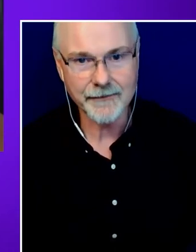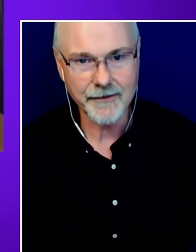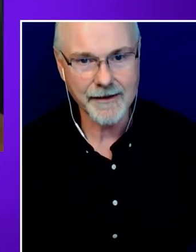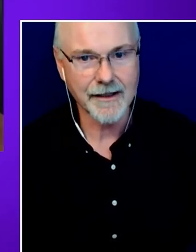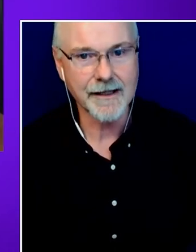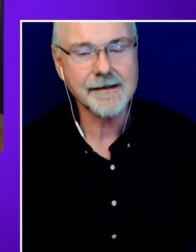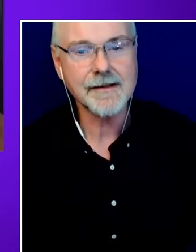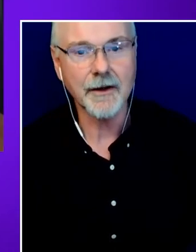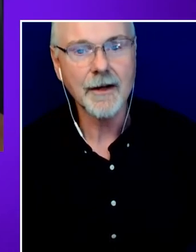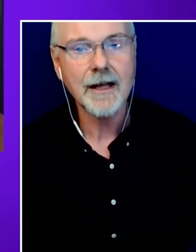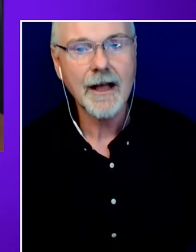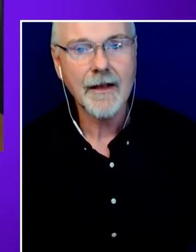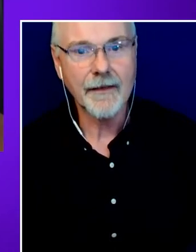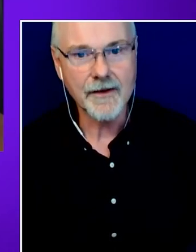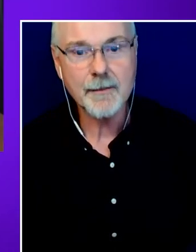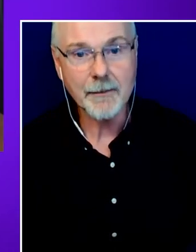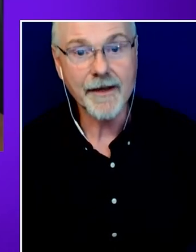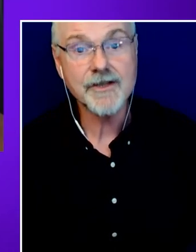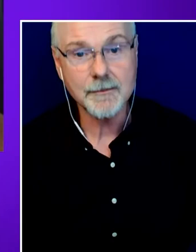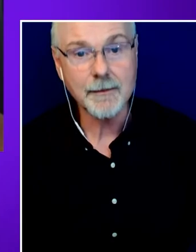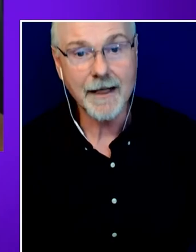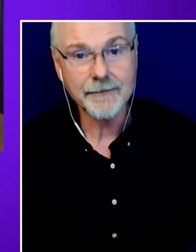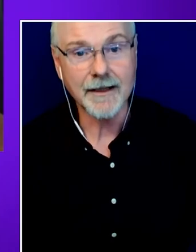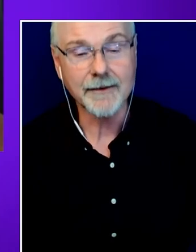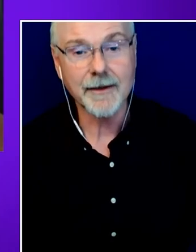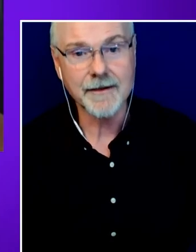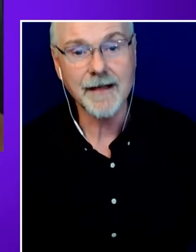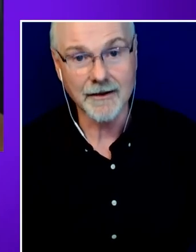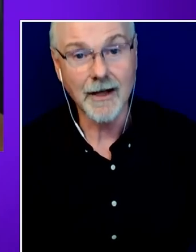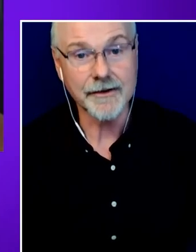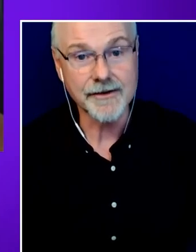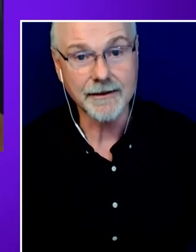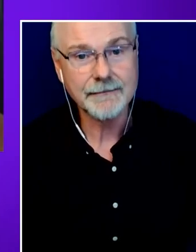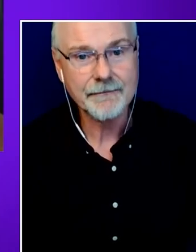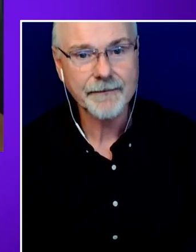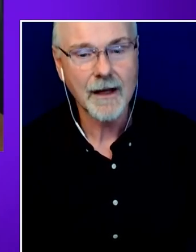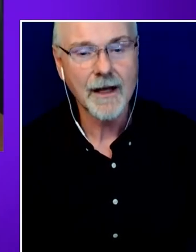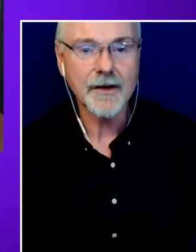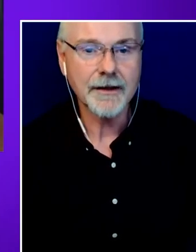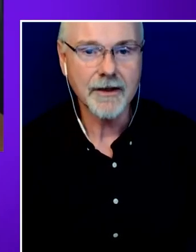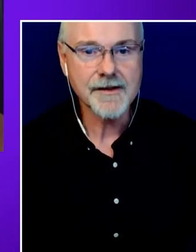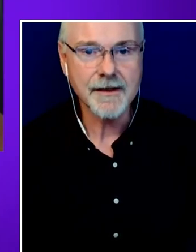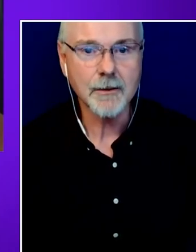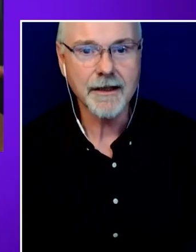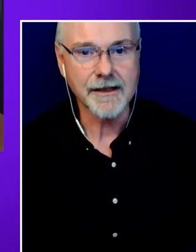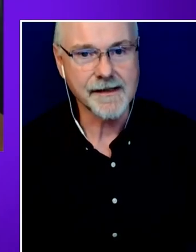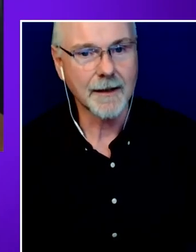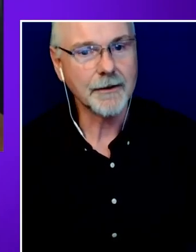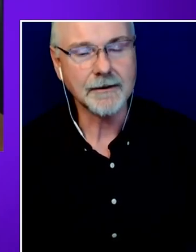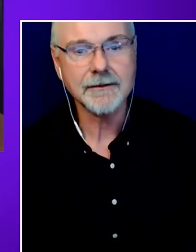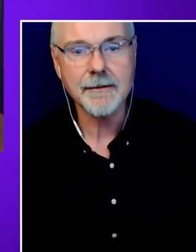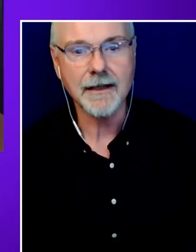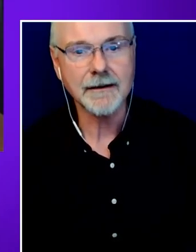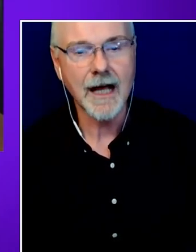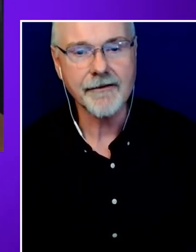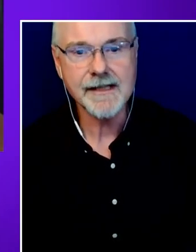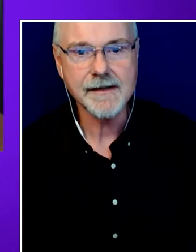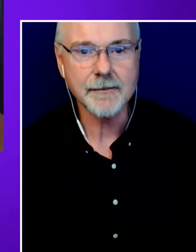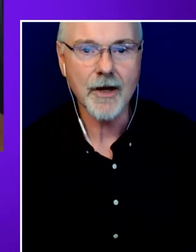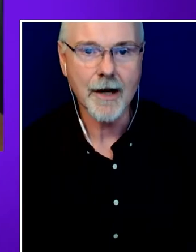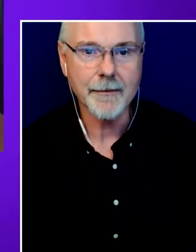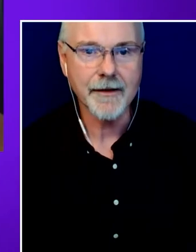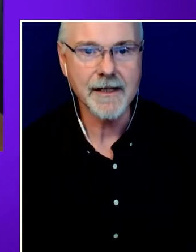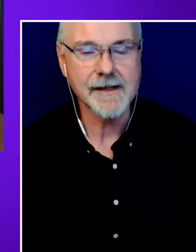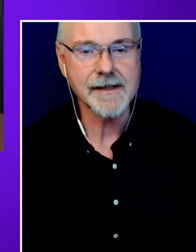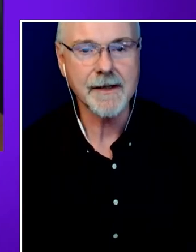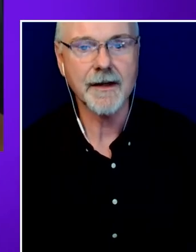not disenfranchised. So they're the people that should be benefiting from the technology. So I'll give you just a quick example. I mean, I've seen